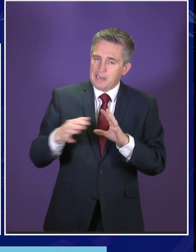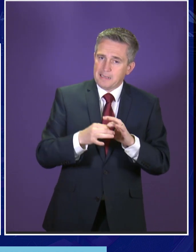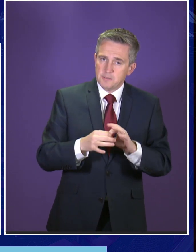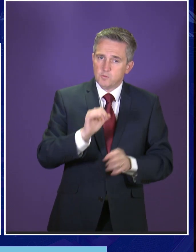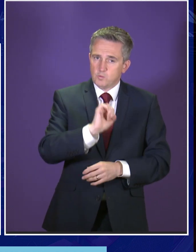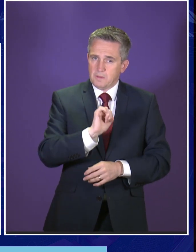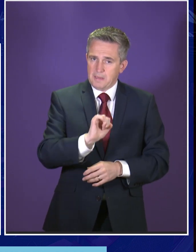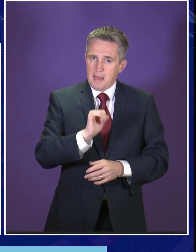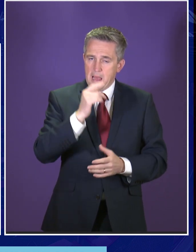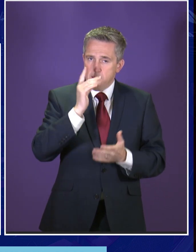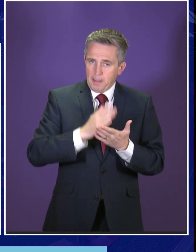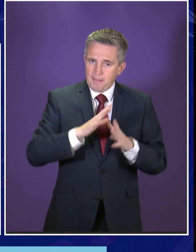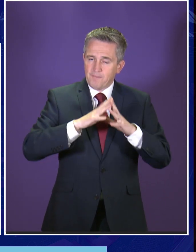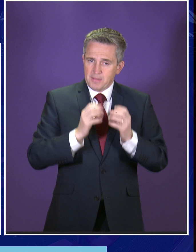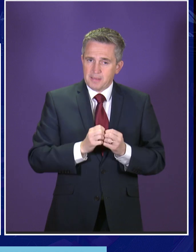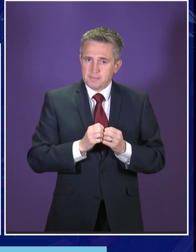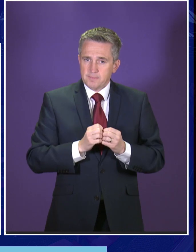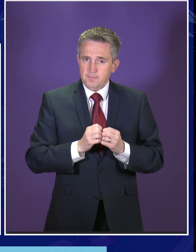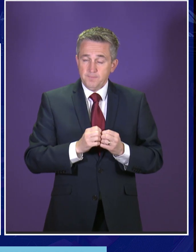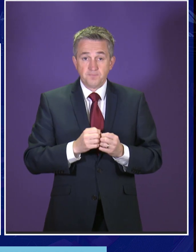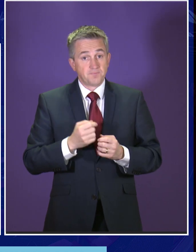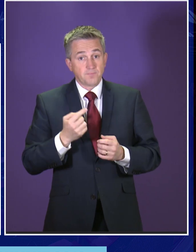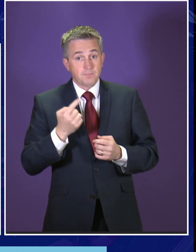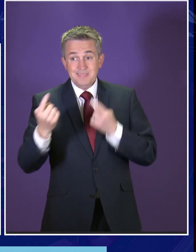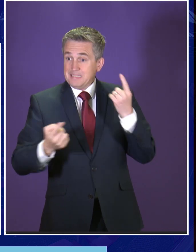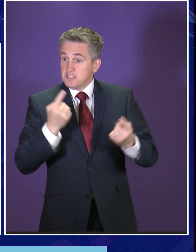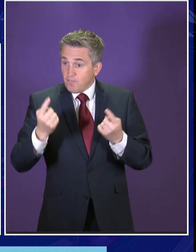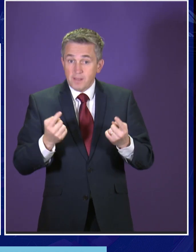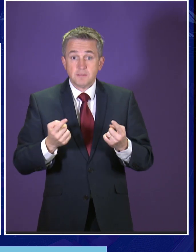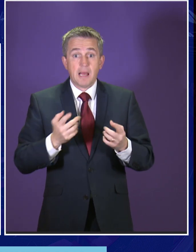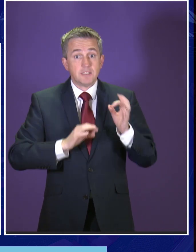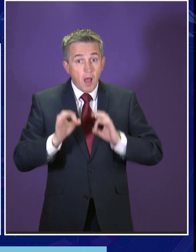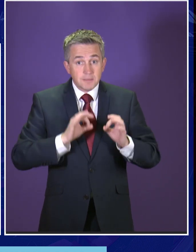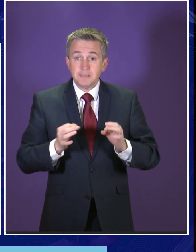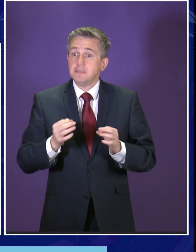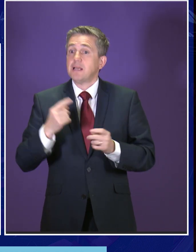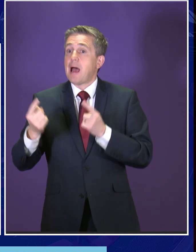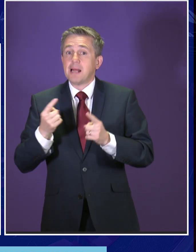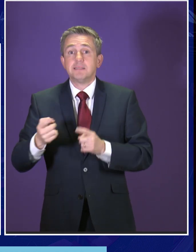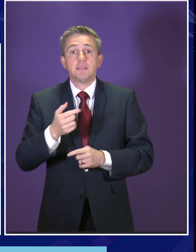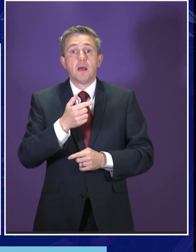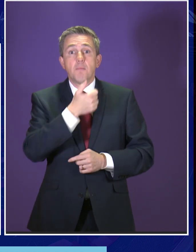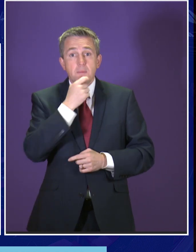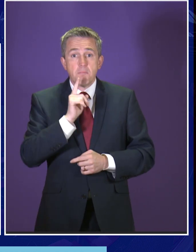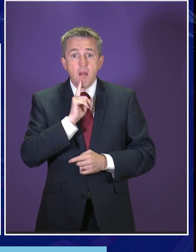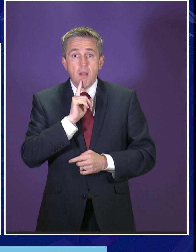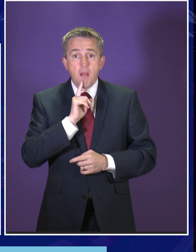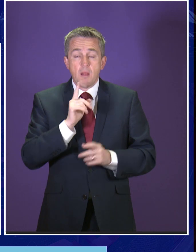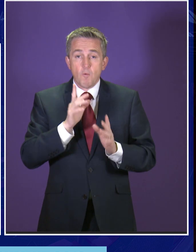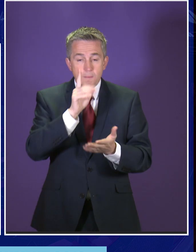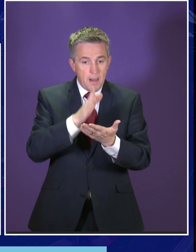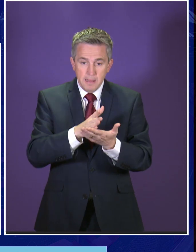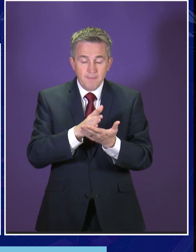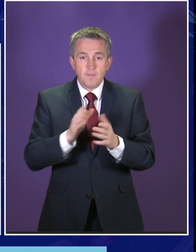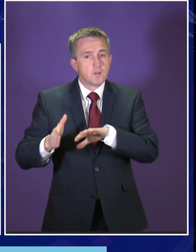you begin to realize that deep in the heart of what we do as artists and as people, I think, is belief. Not spirituality,